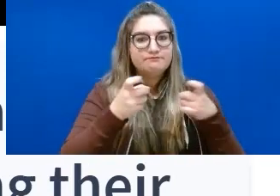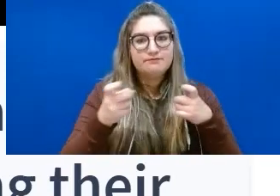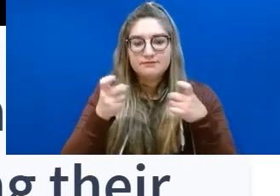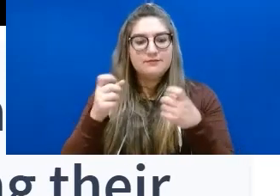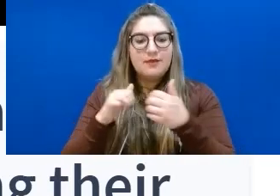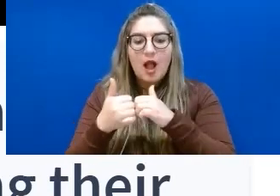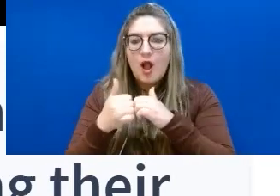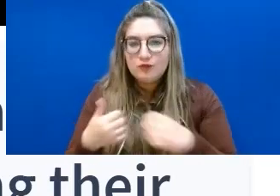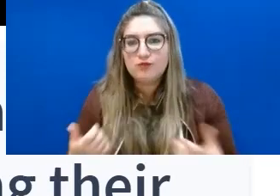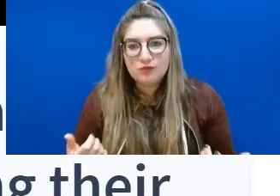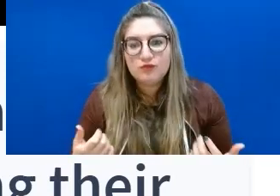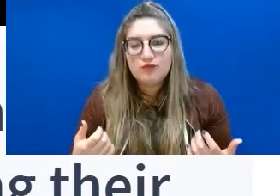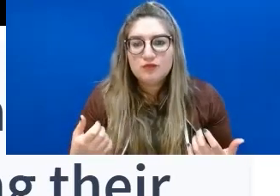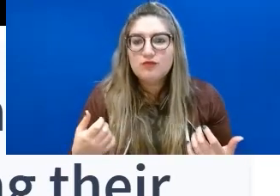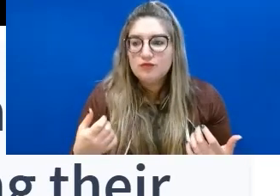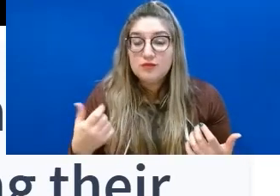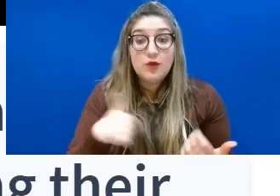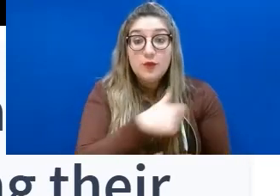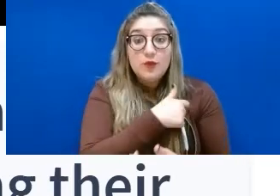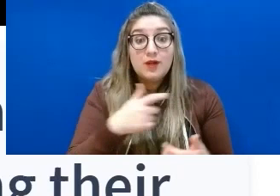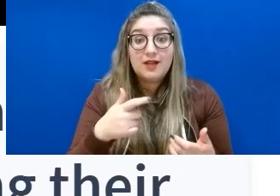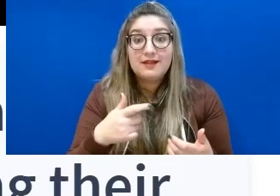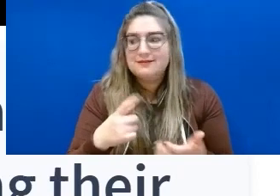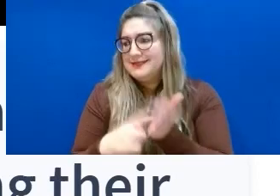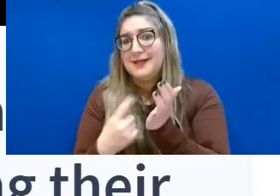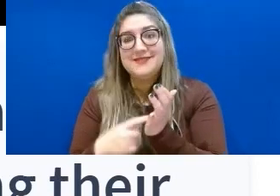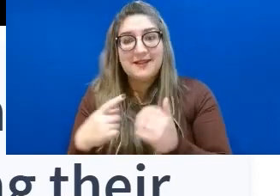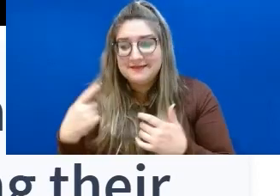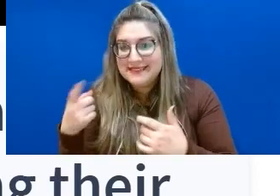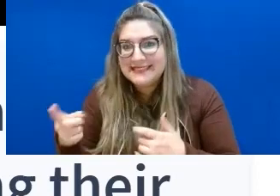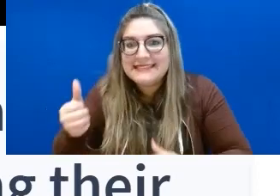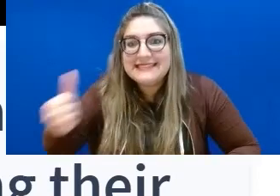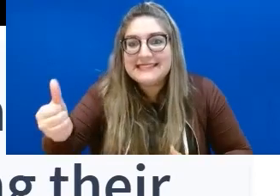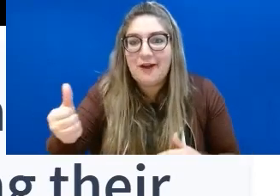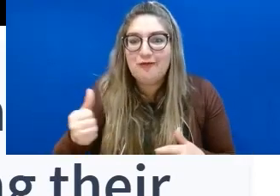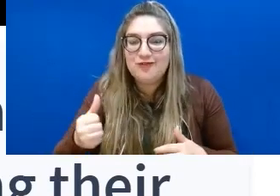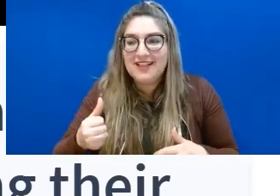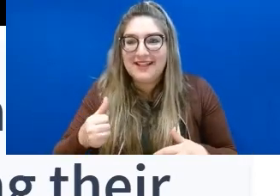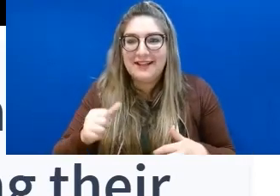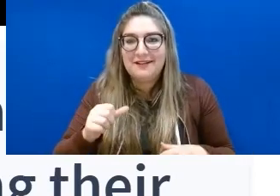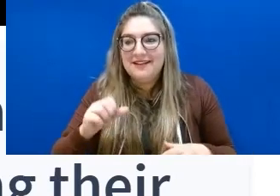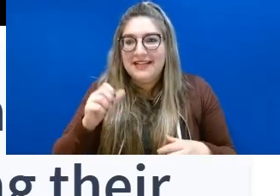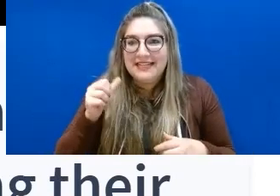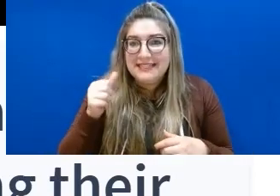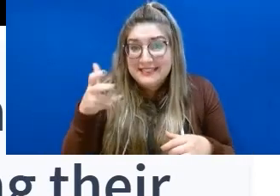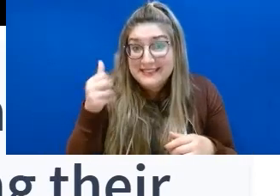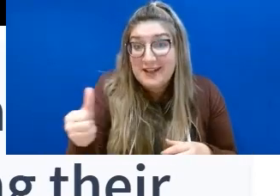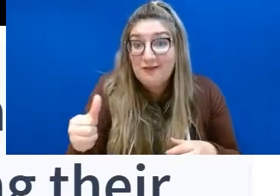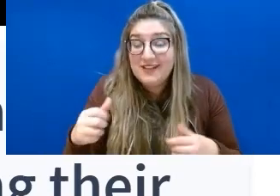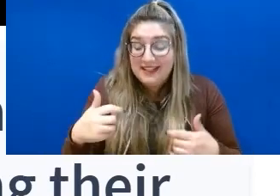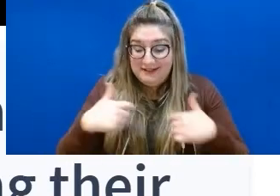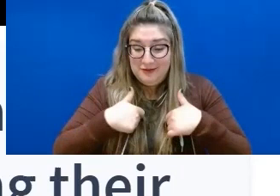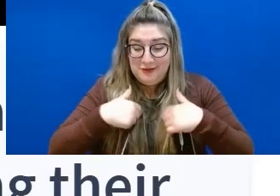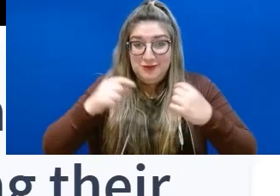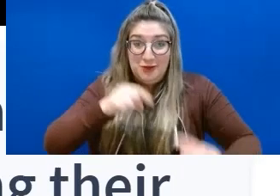talking down to like self-sabotage. Like, I mean, we have some real life conversations and I tell them, I'm a super